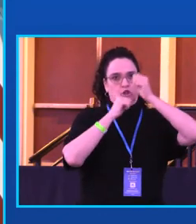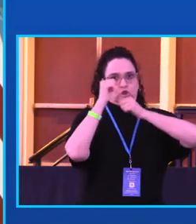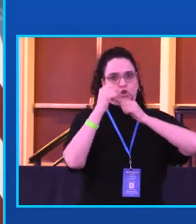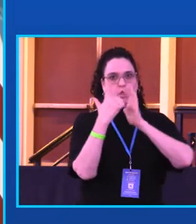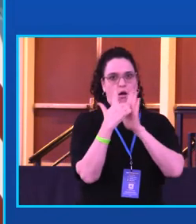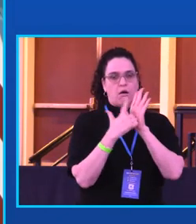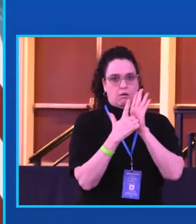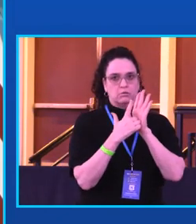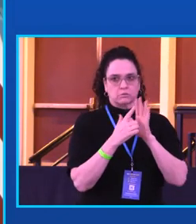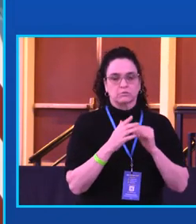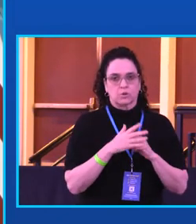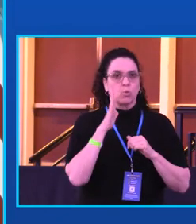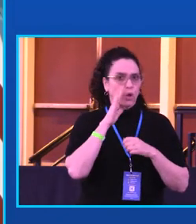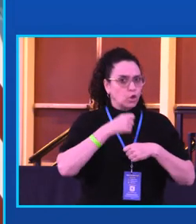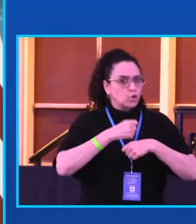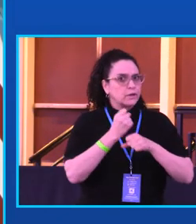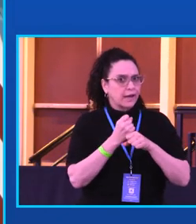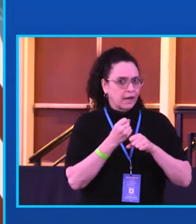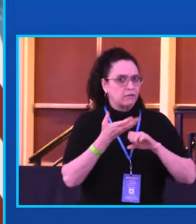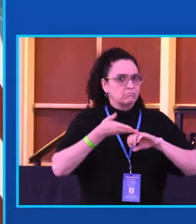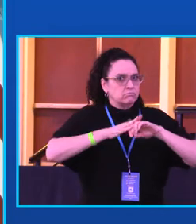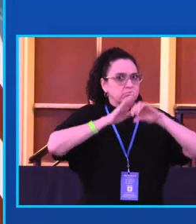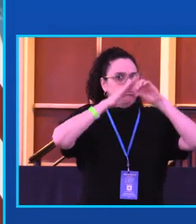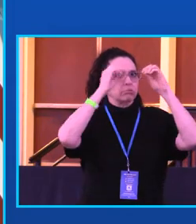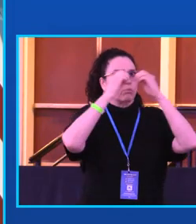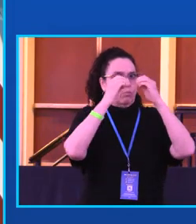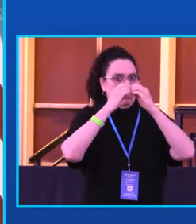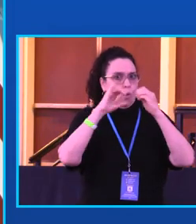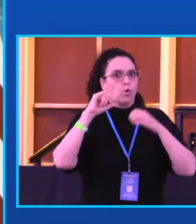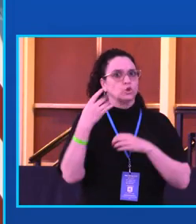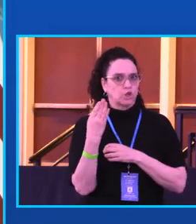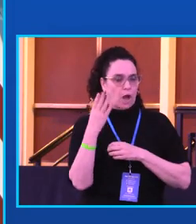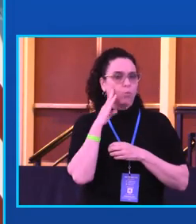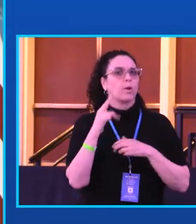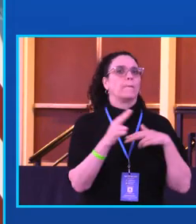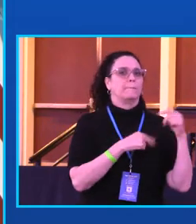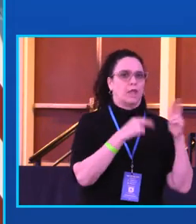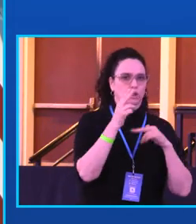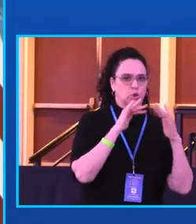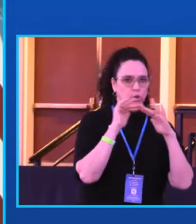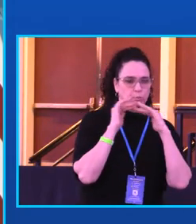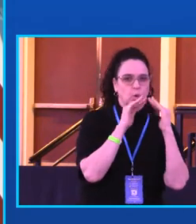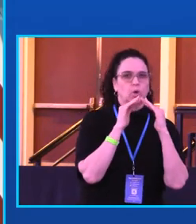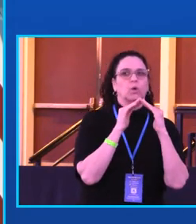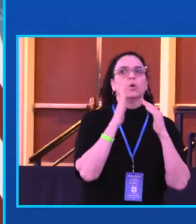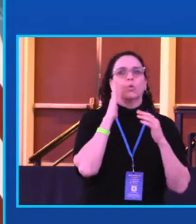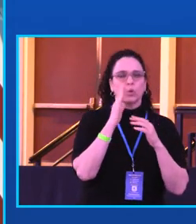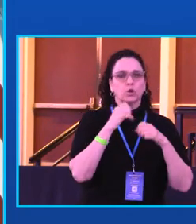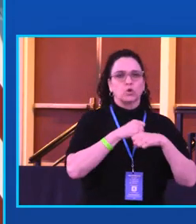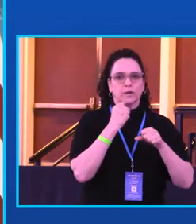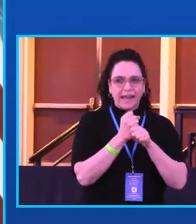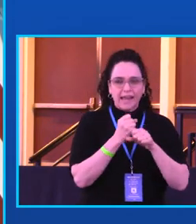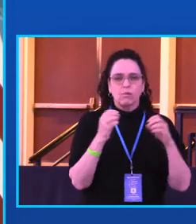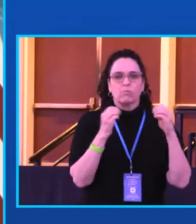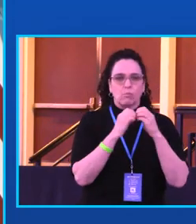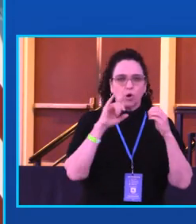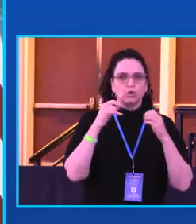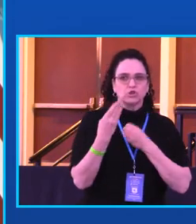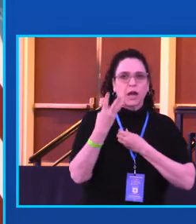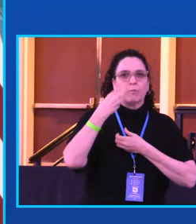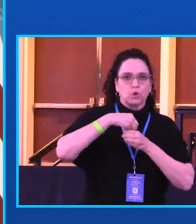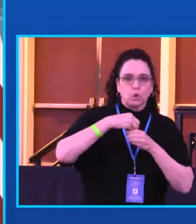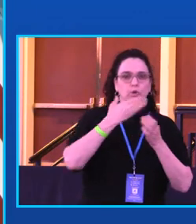And it will create more jobs. It will rebuild communities. I'm sorry, it will create more jobs, including good